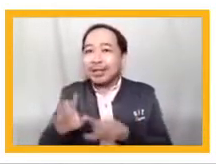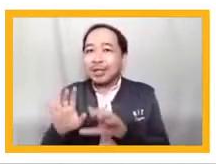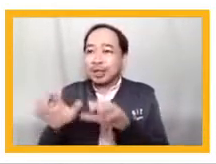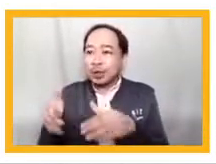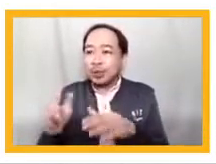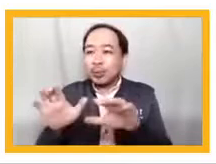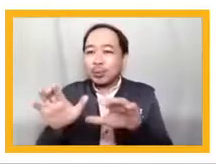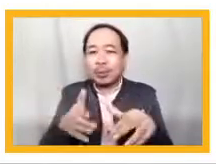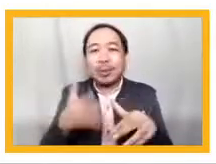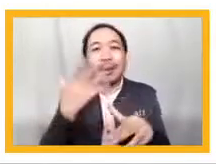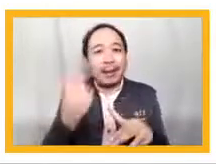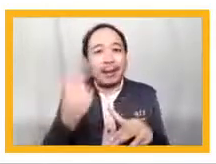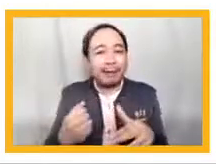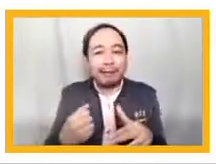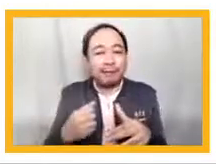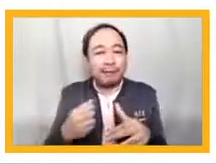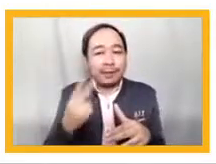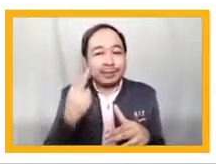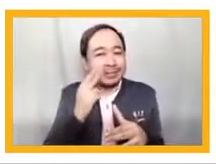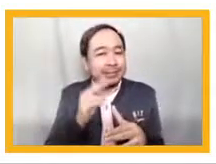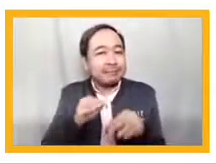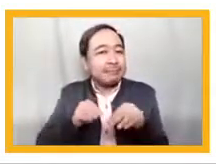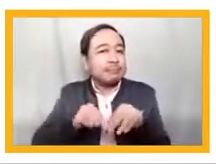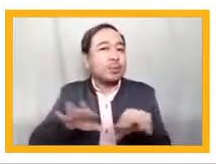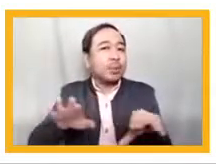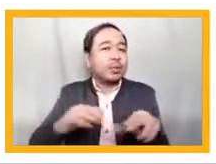model in Vietnam.